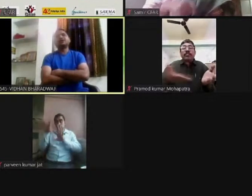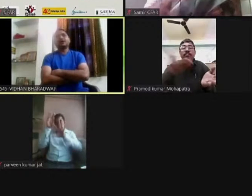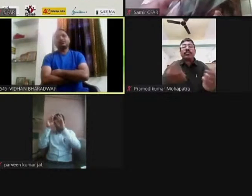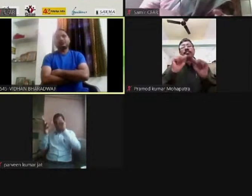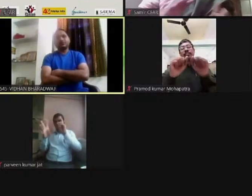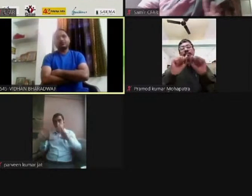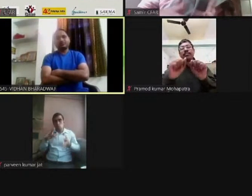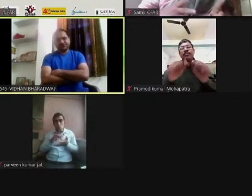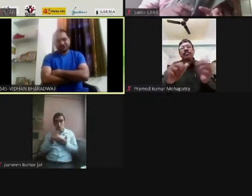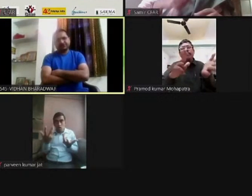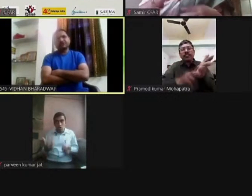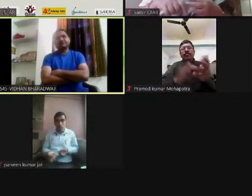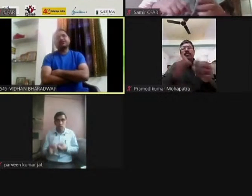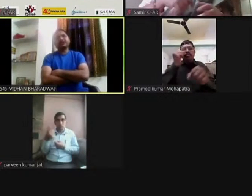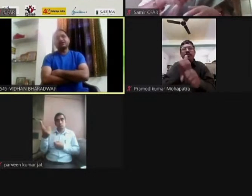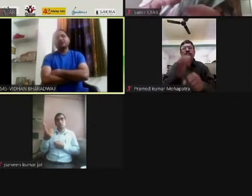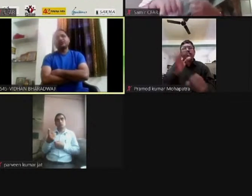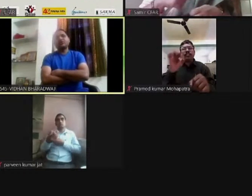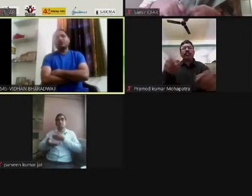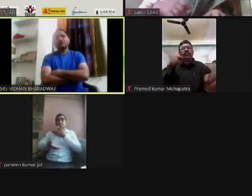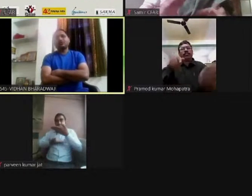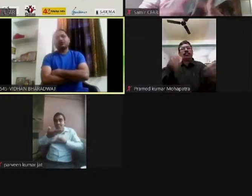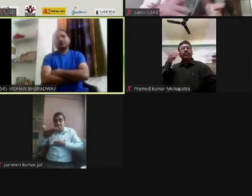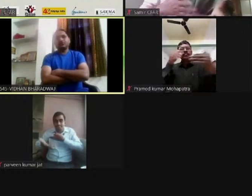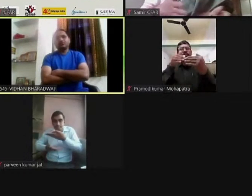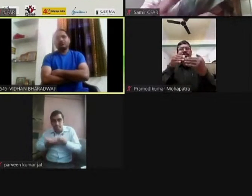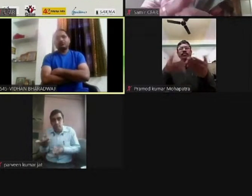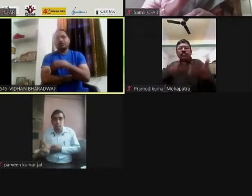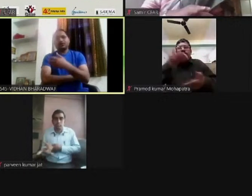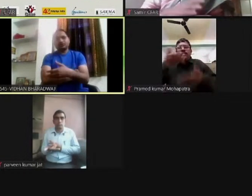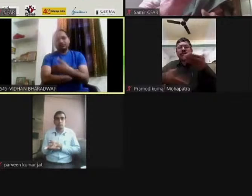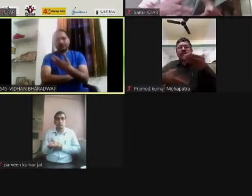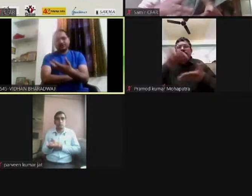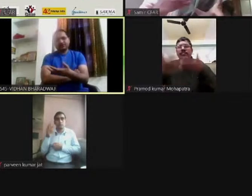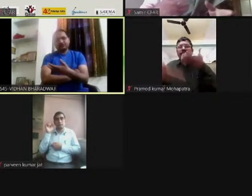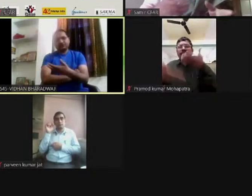of the training they want, and